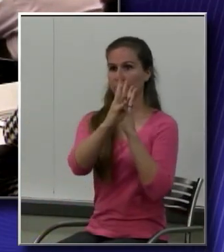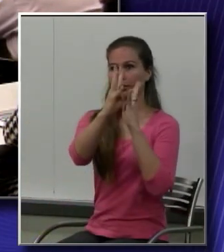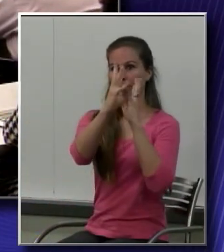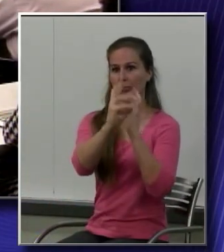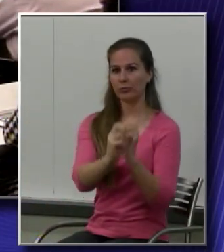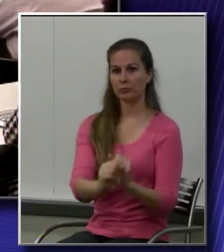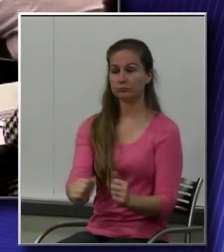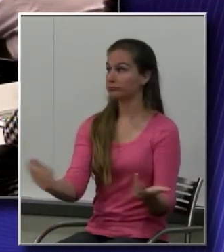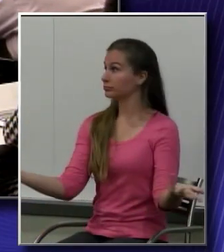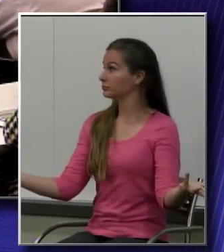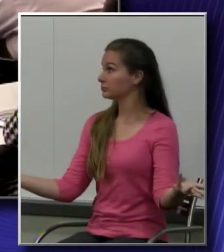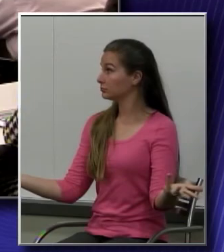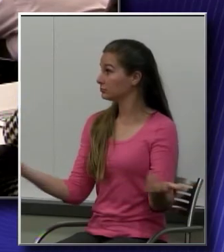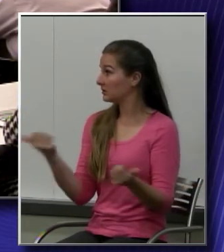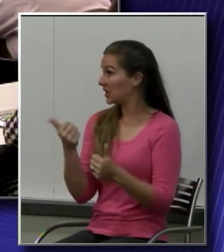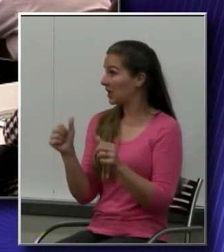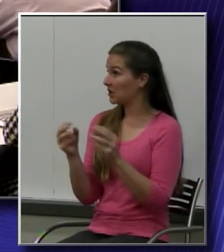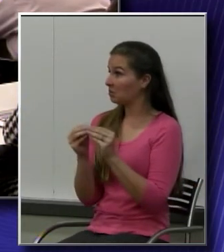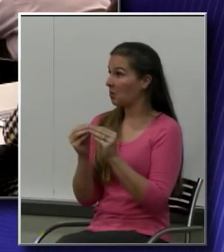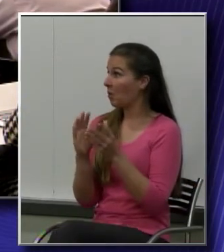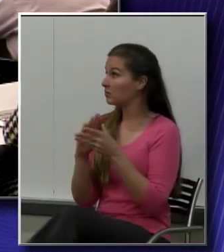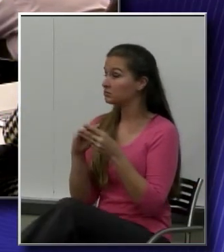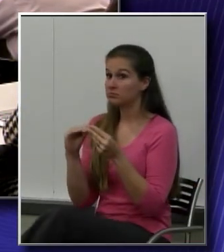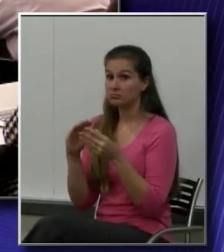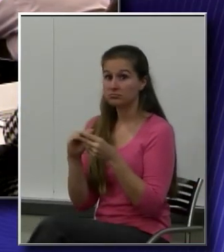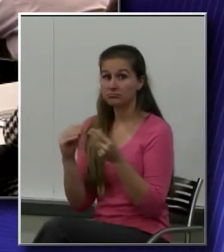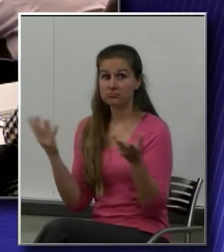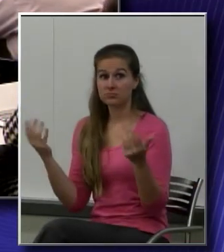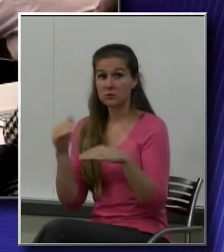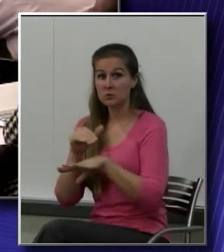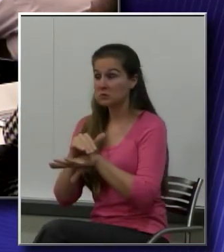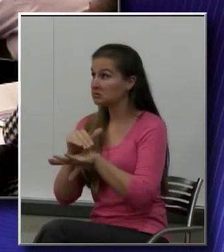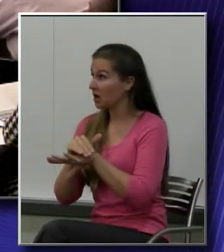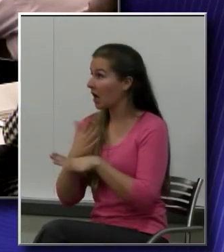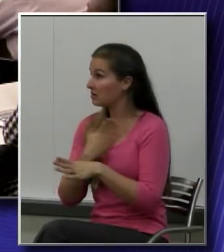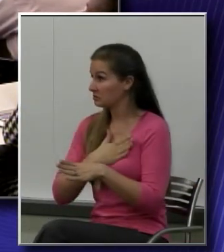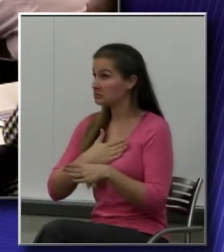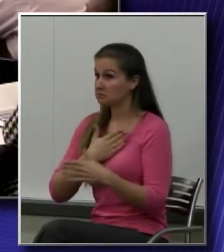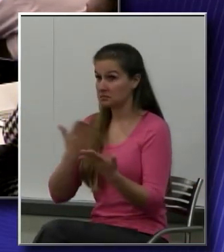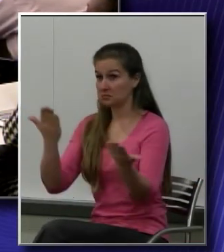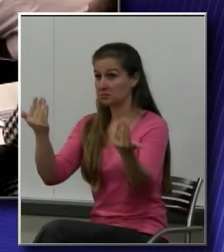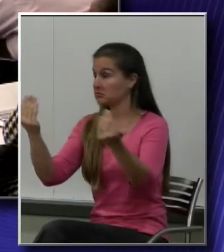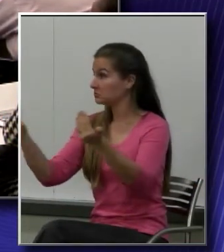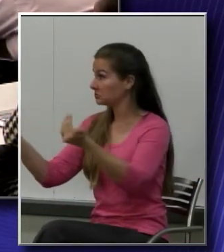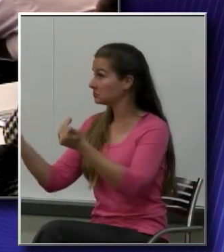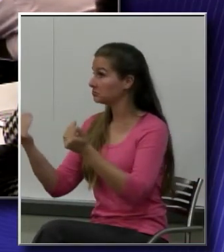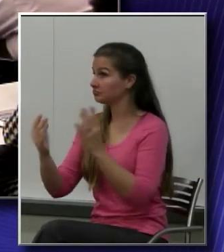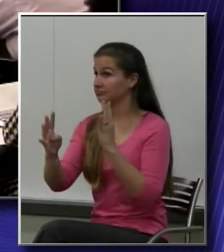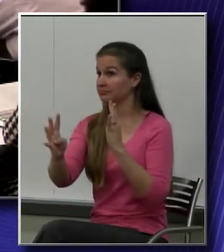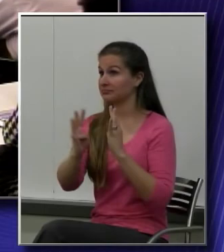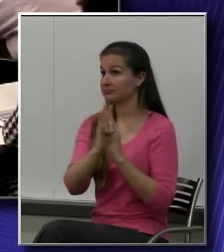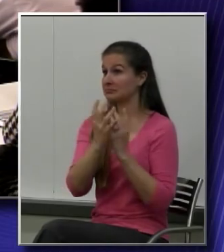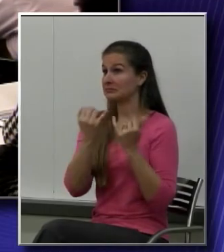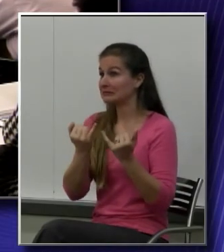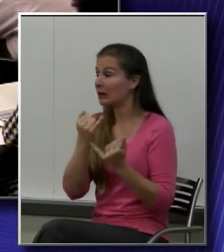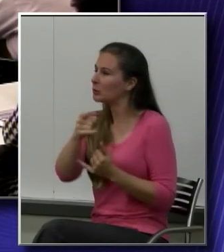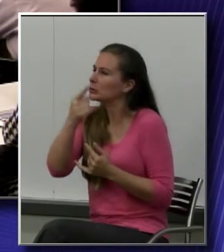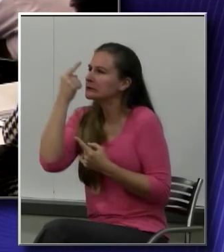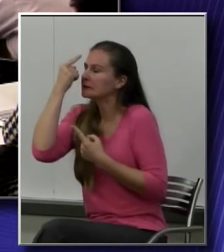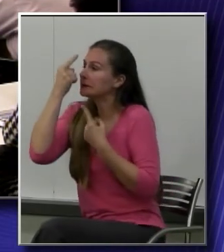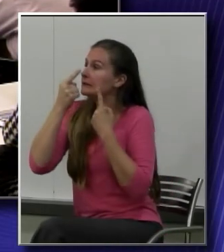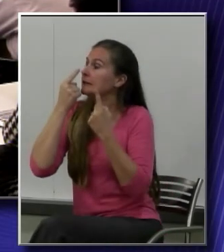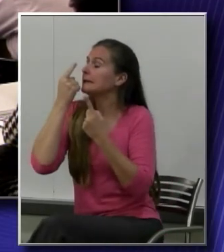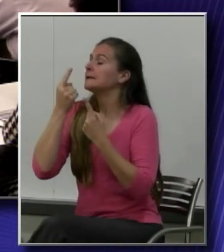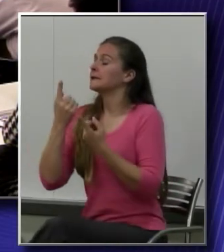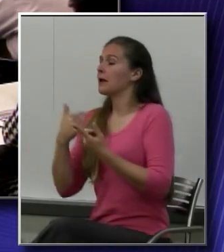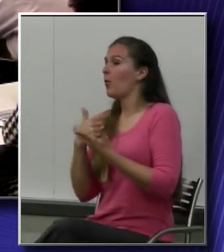Is there anyone else who would like to make a comment tonight? If there is, please come forward. While you're thinking about that, I would